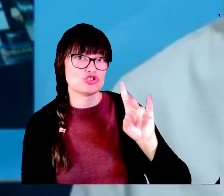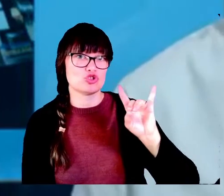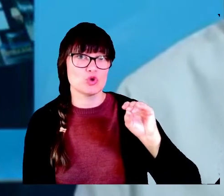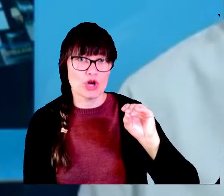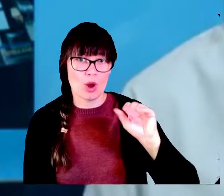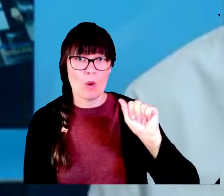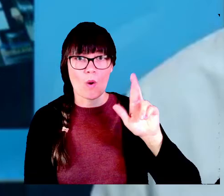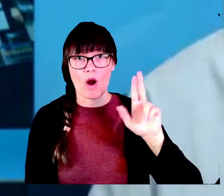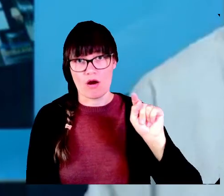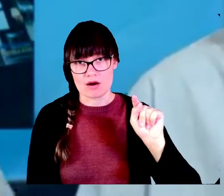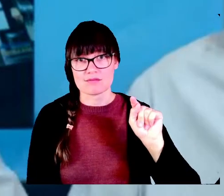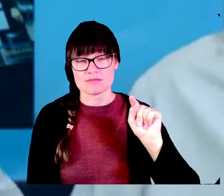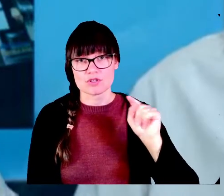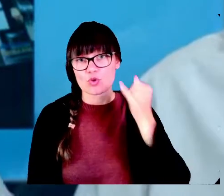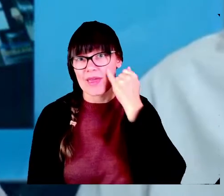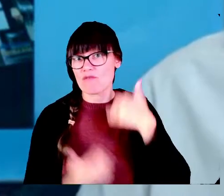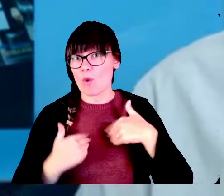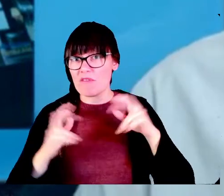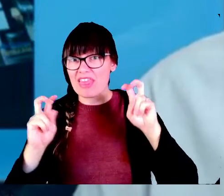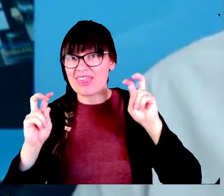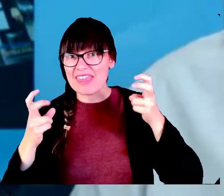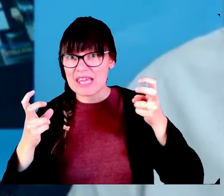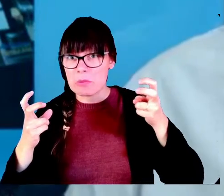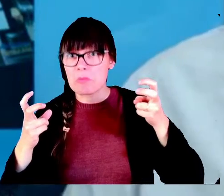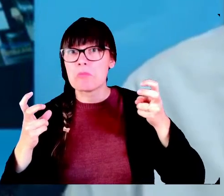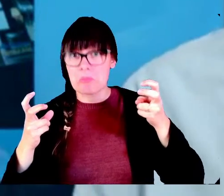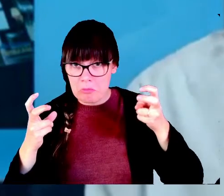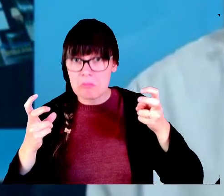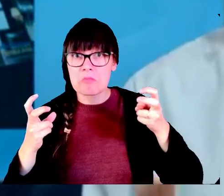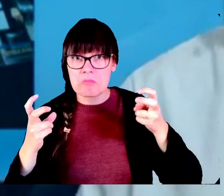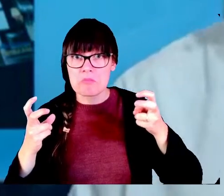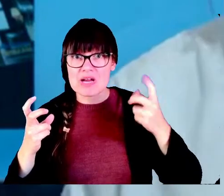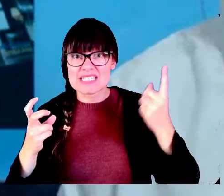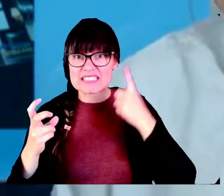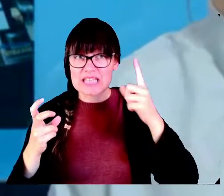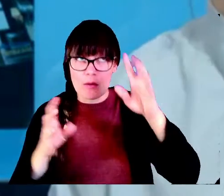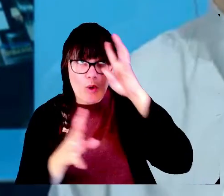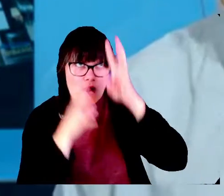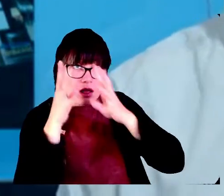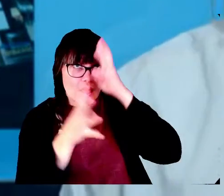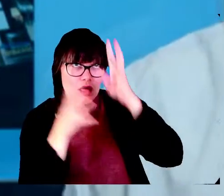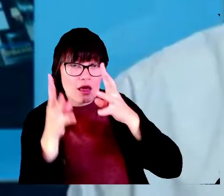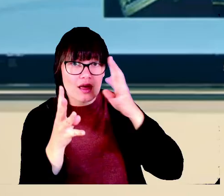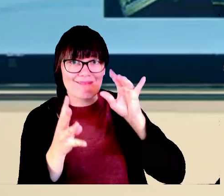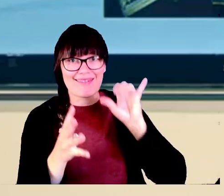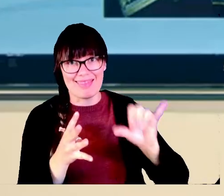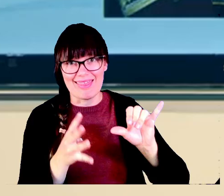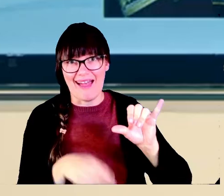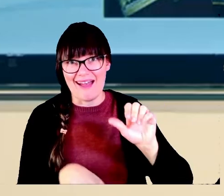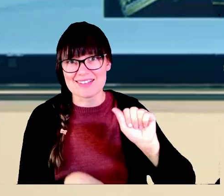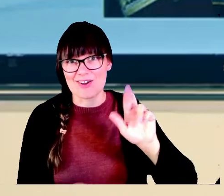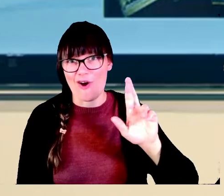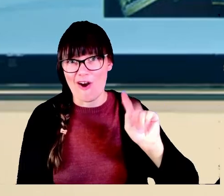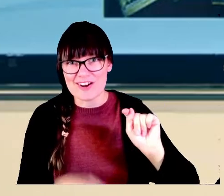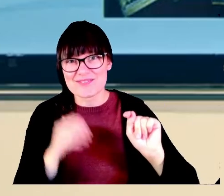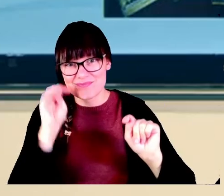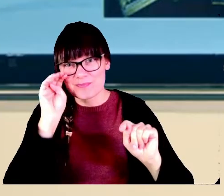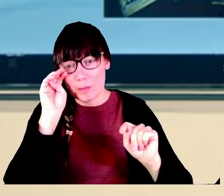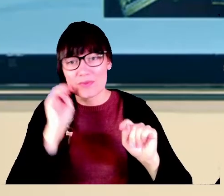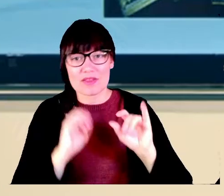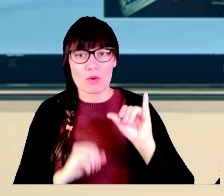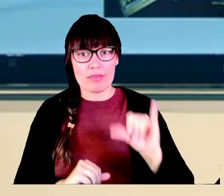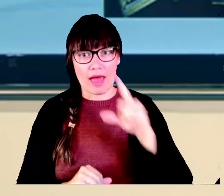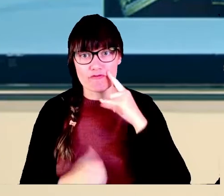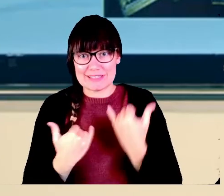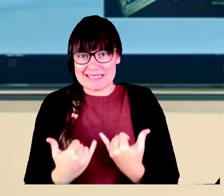the theme of my magazine. Can you come up with something? And here we go with the creativity and the imagination. So this is where, in